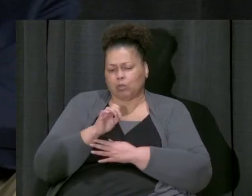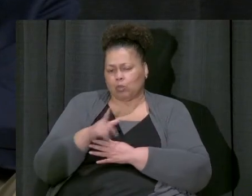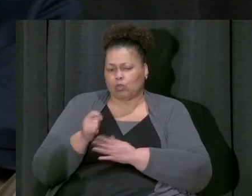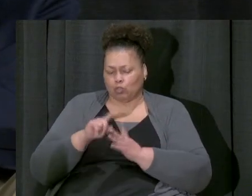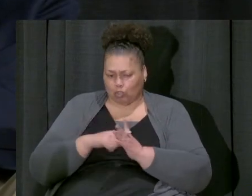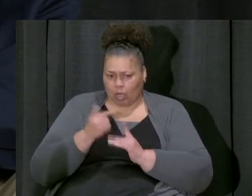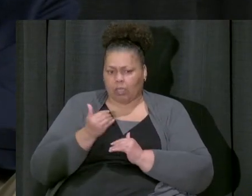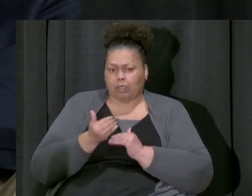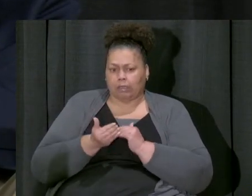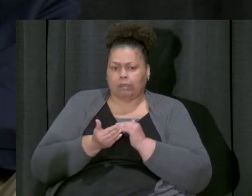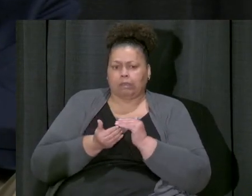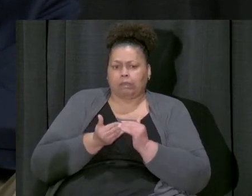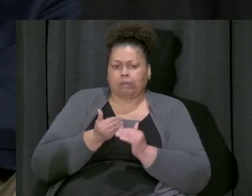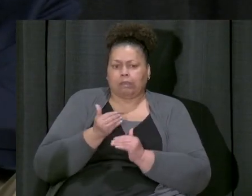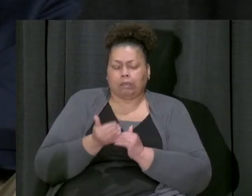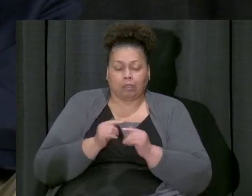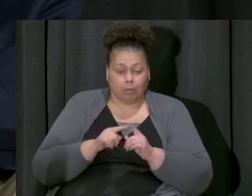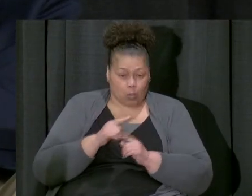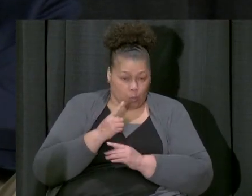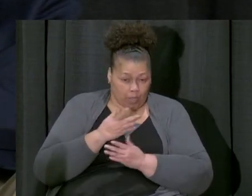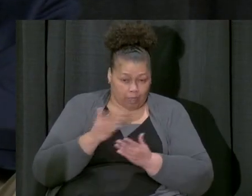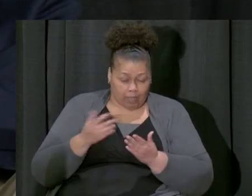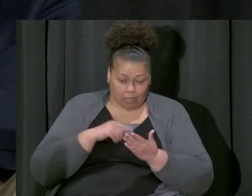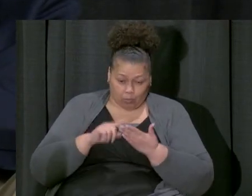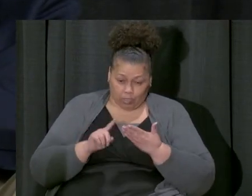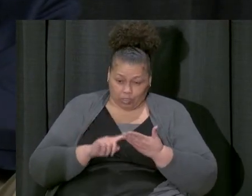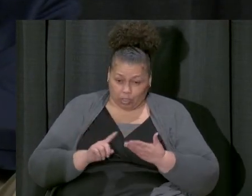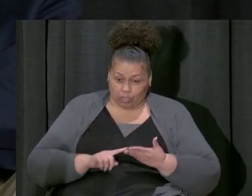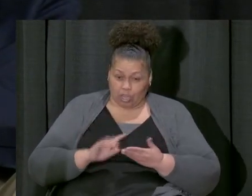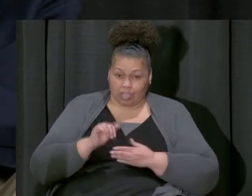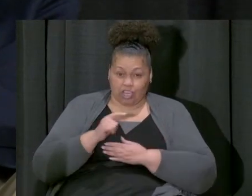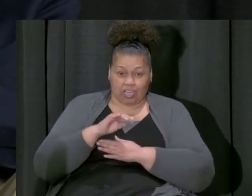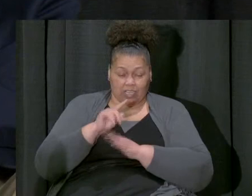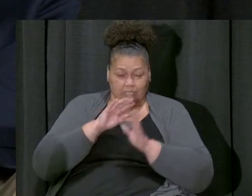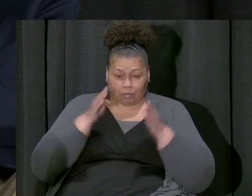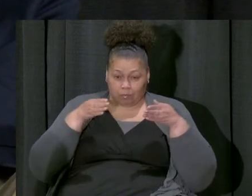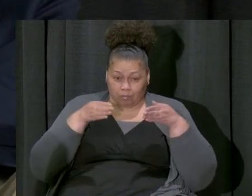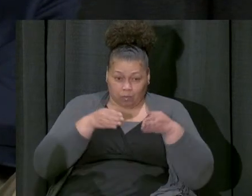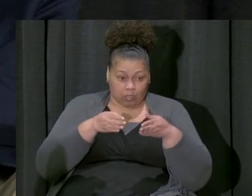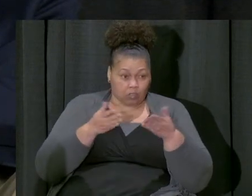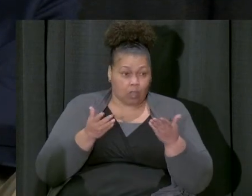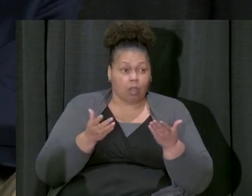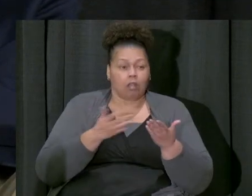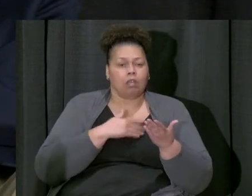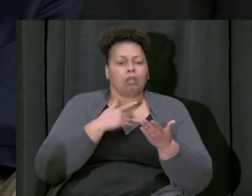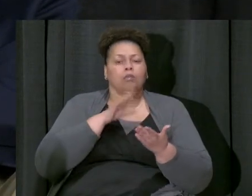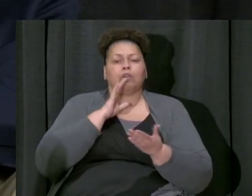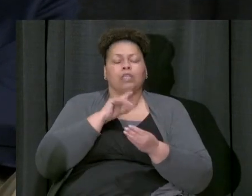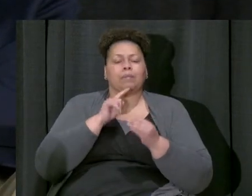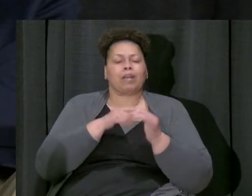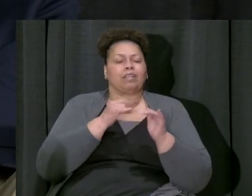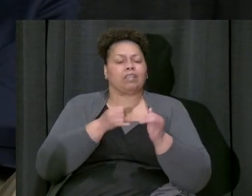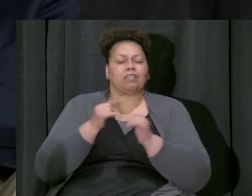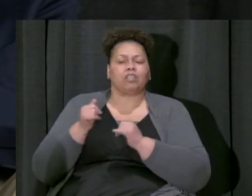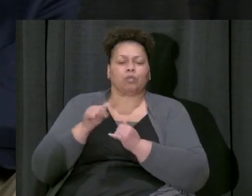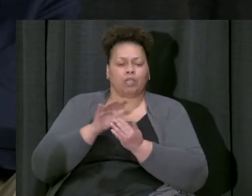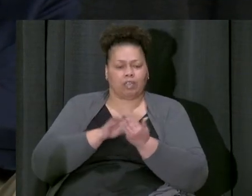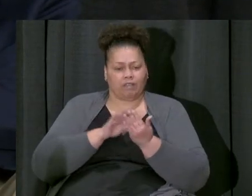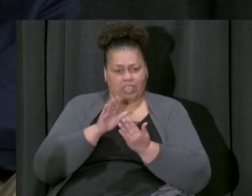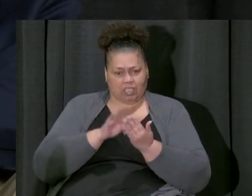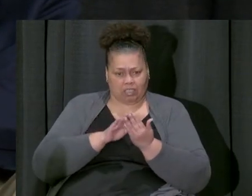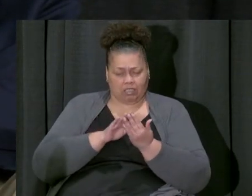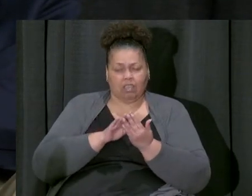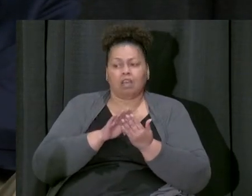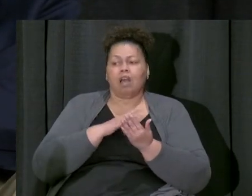the one thing that in the research agenda I really want to see us focus on is that we talked about individual interfaces.